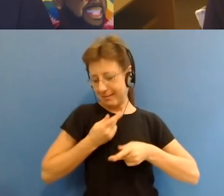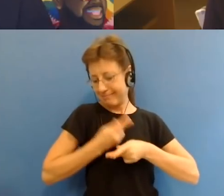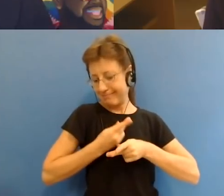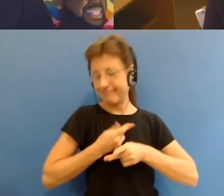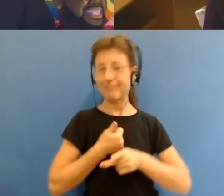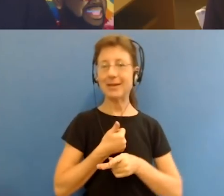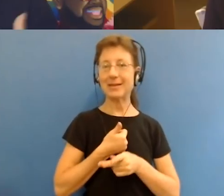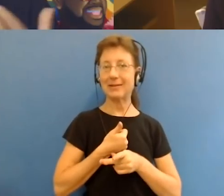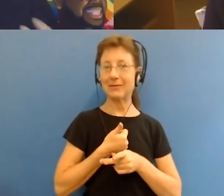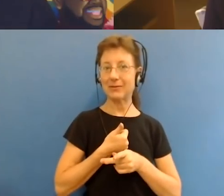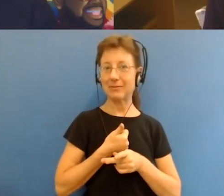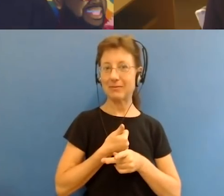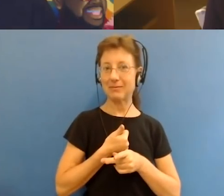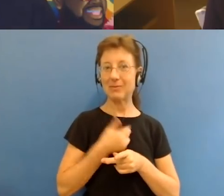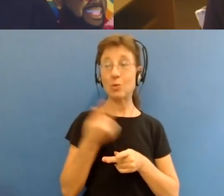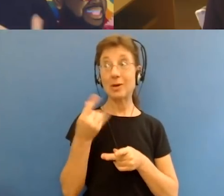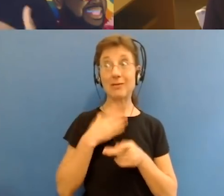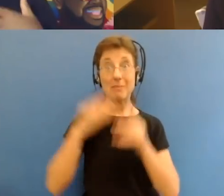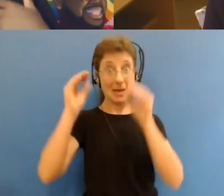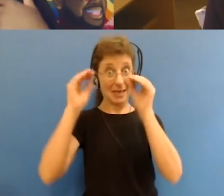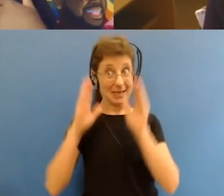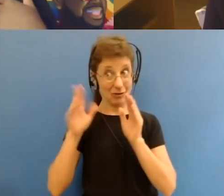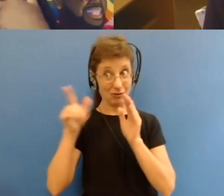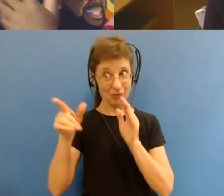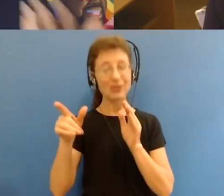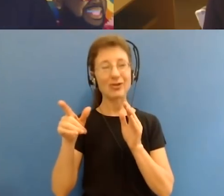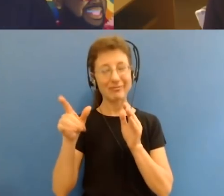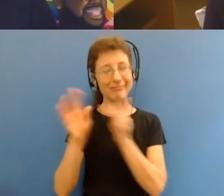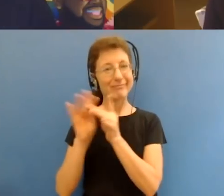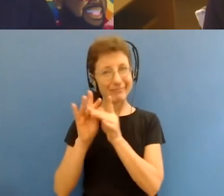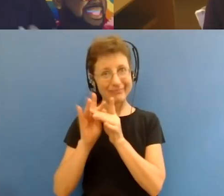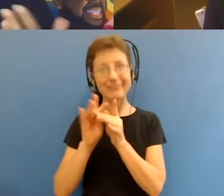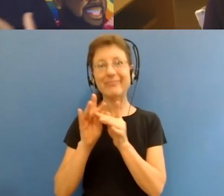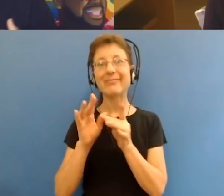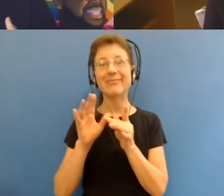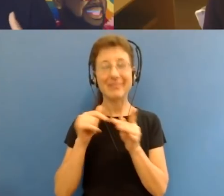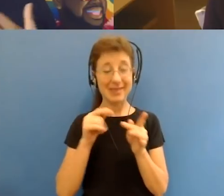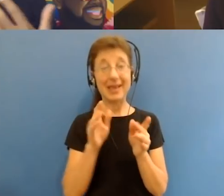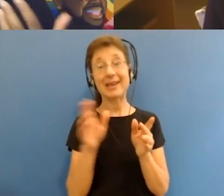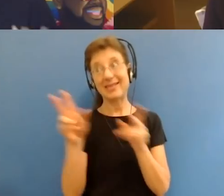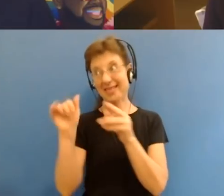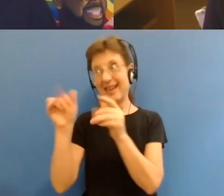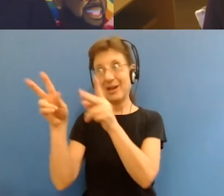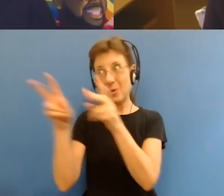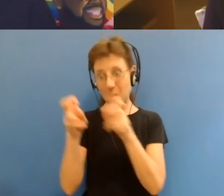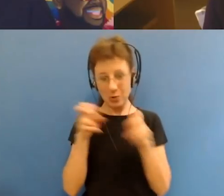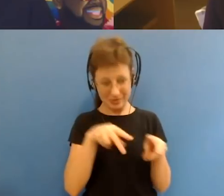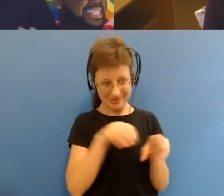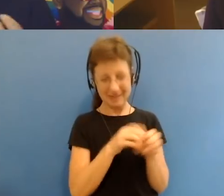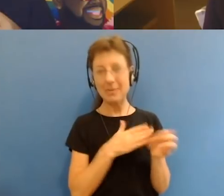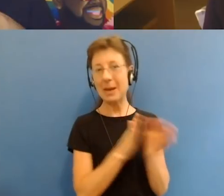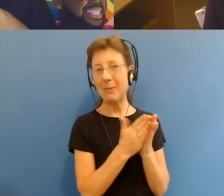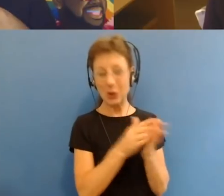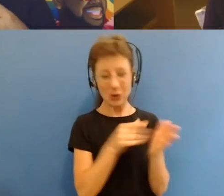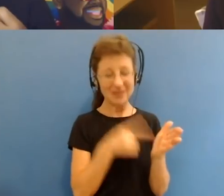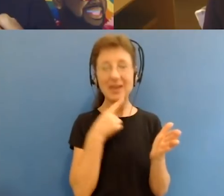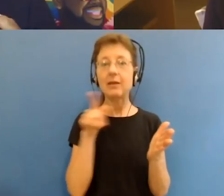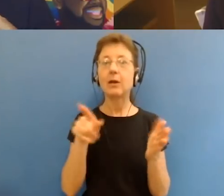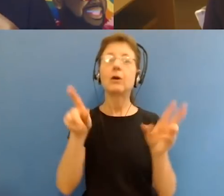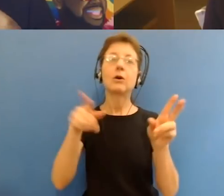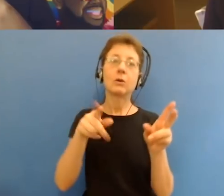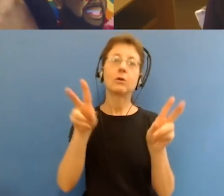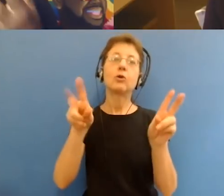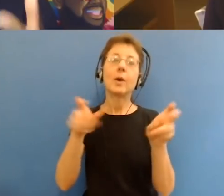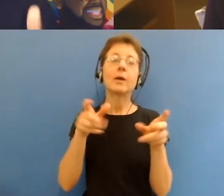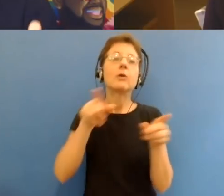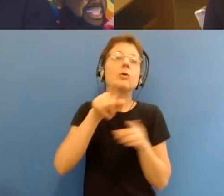would always say, and this is a quote that I use in the book, you have to drink as you pour. You know, so I trust myself that